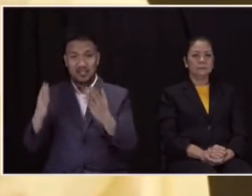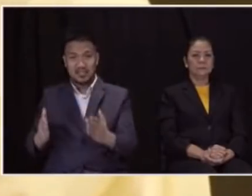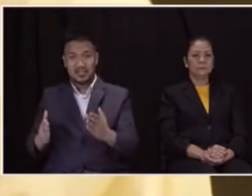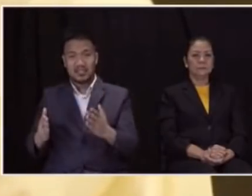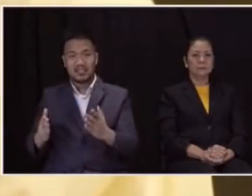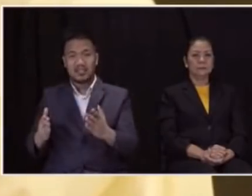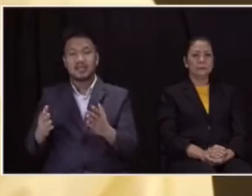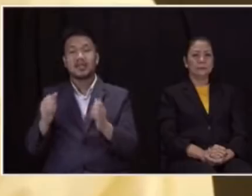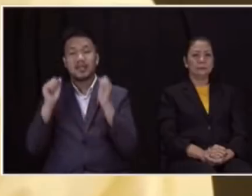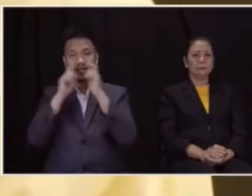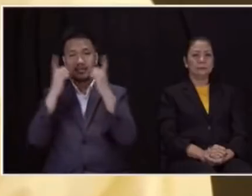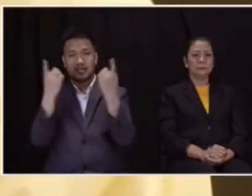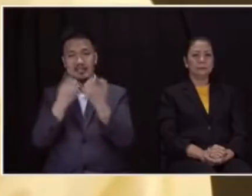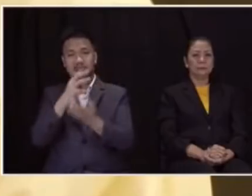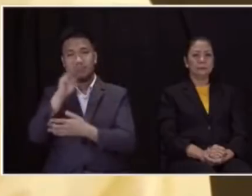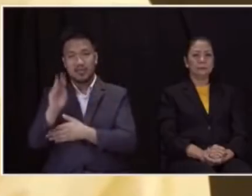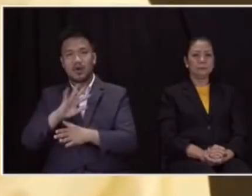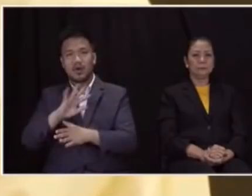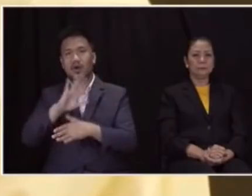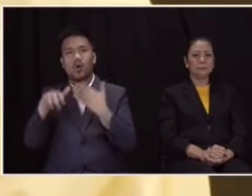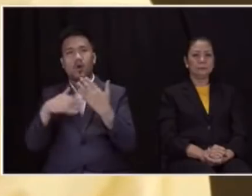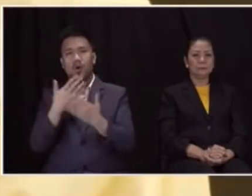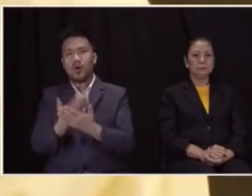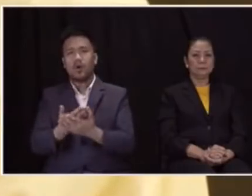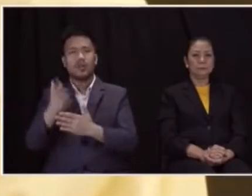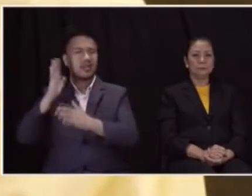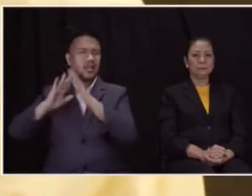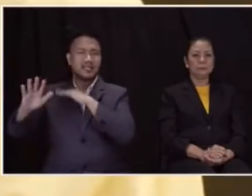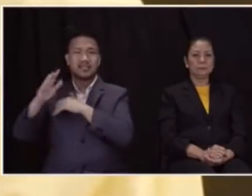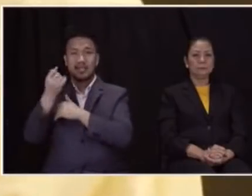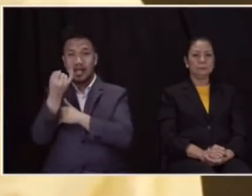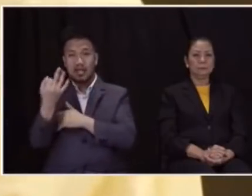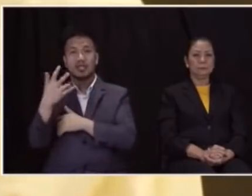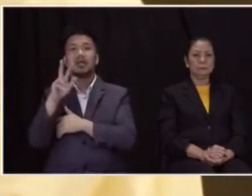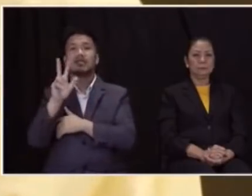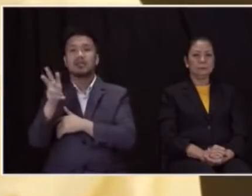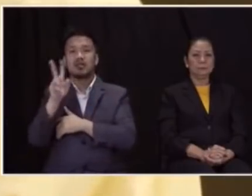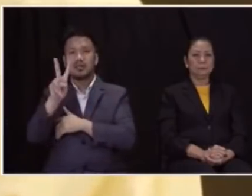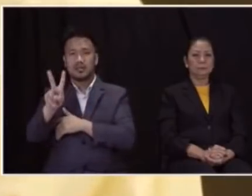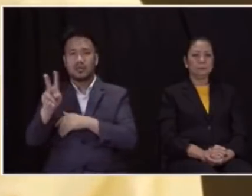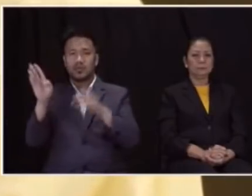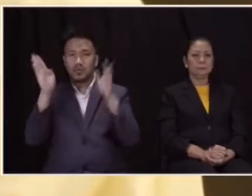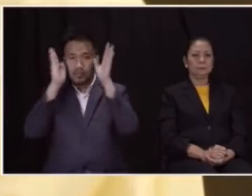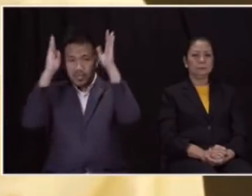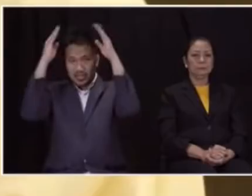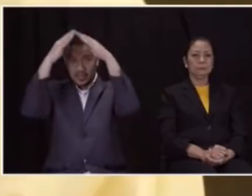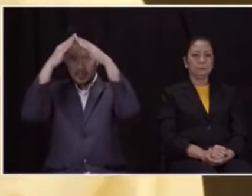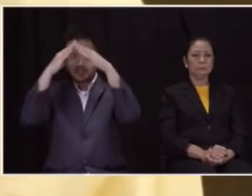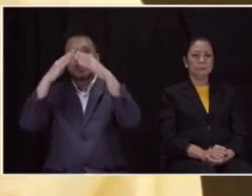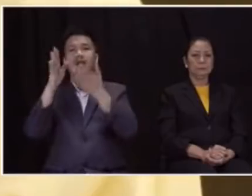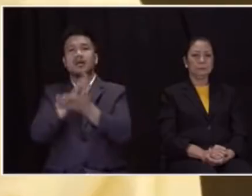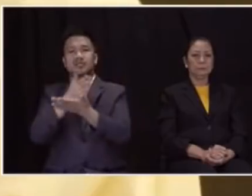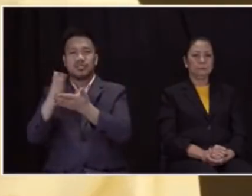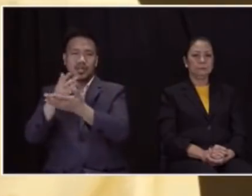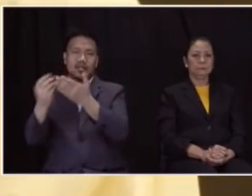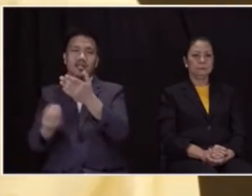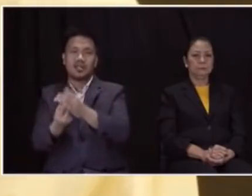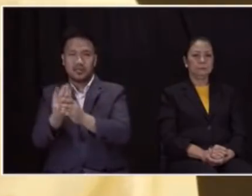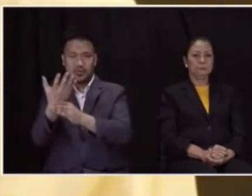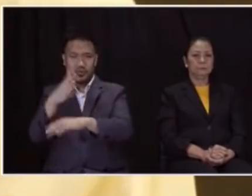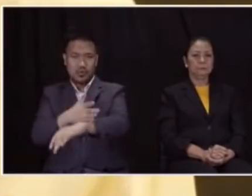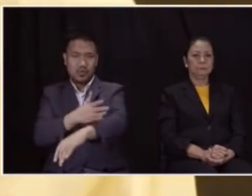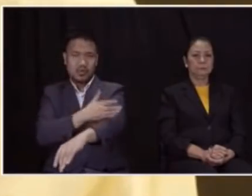Archdiocese. All the past 32 archbishops have given their share in the growth of